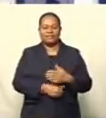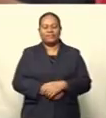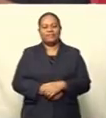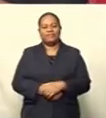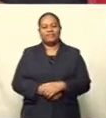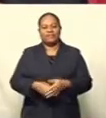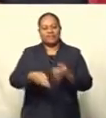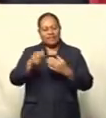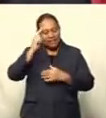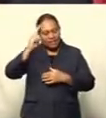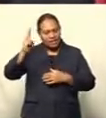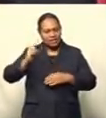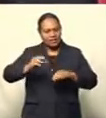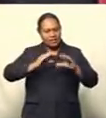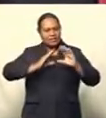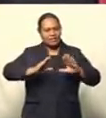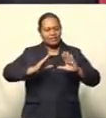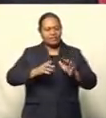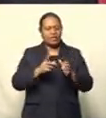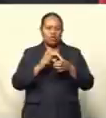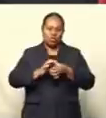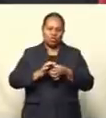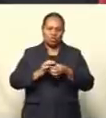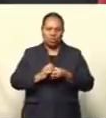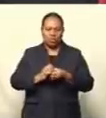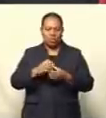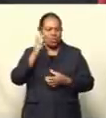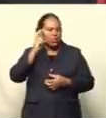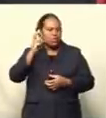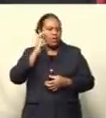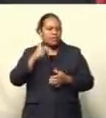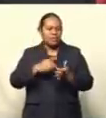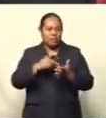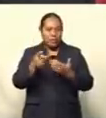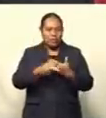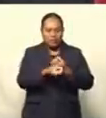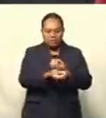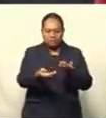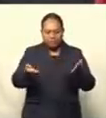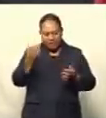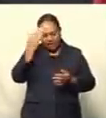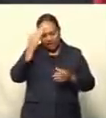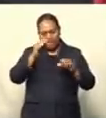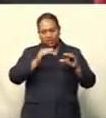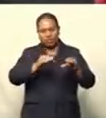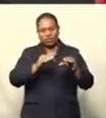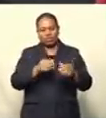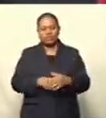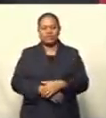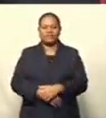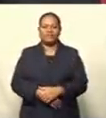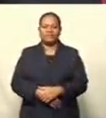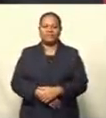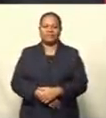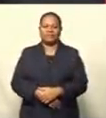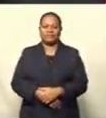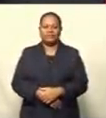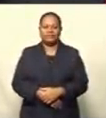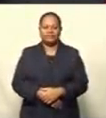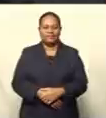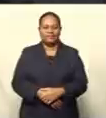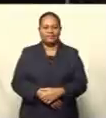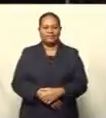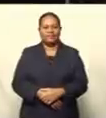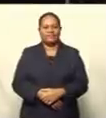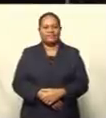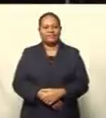the national netters are doing their own training under the program set by head coach Jenny Brazil. Tali Materkula, FBC